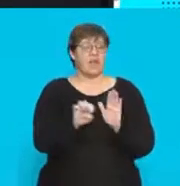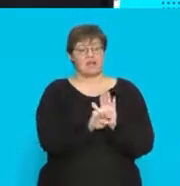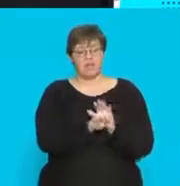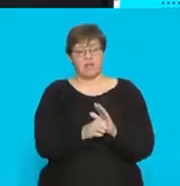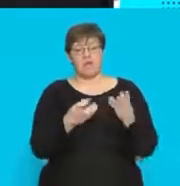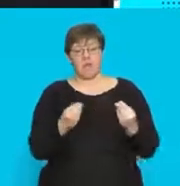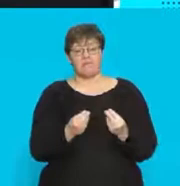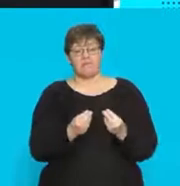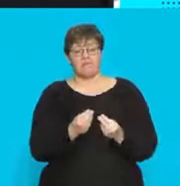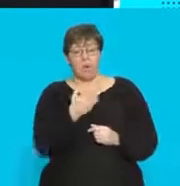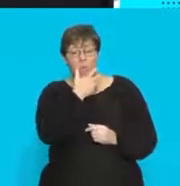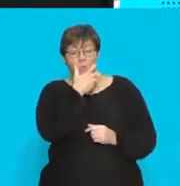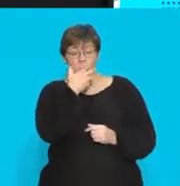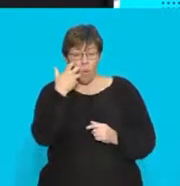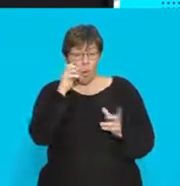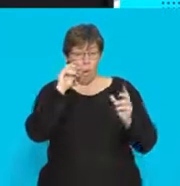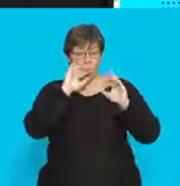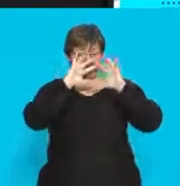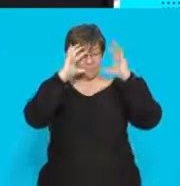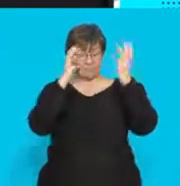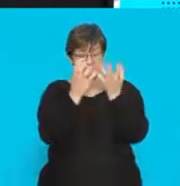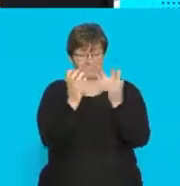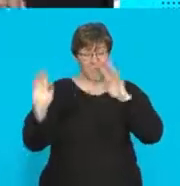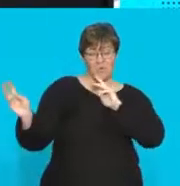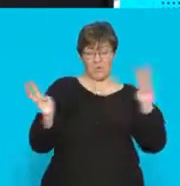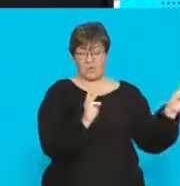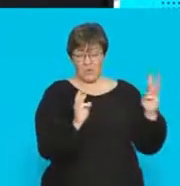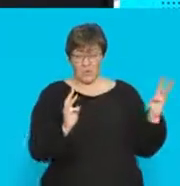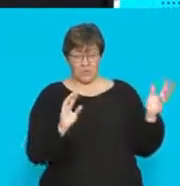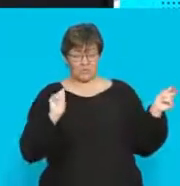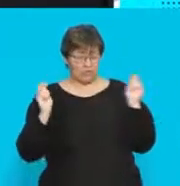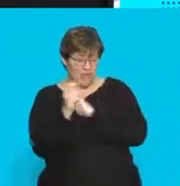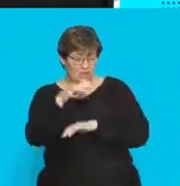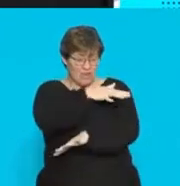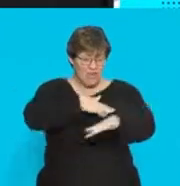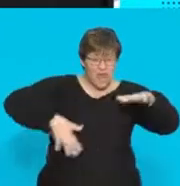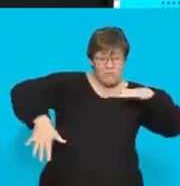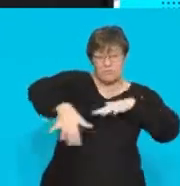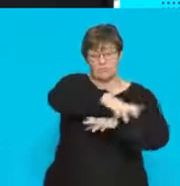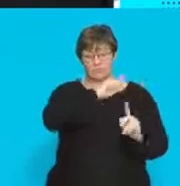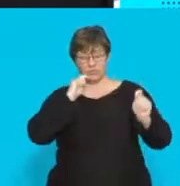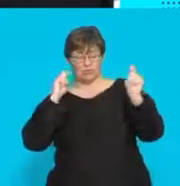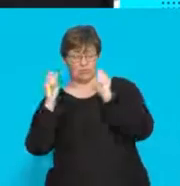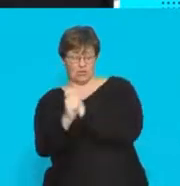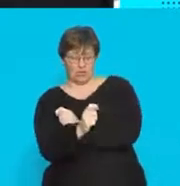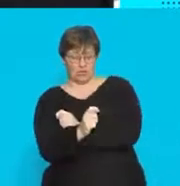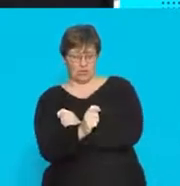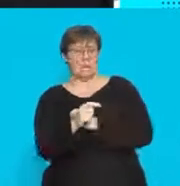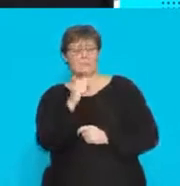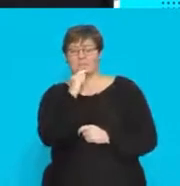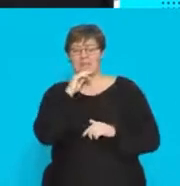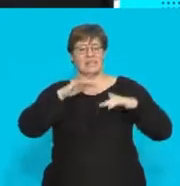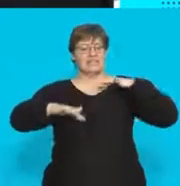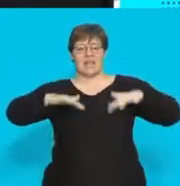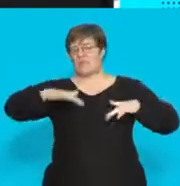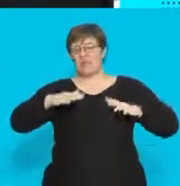example, we got global warming coming or something changes, the environment changes, okay, that is an